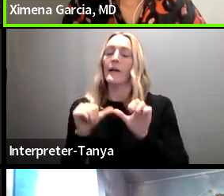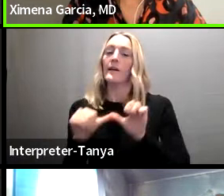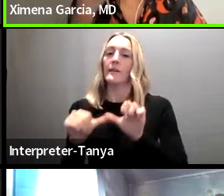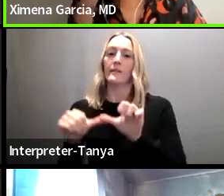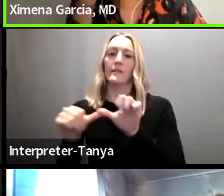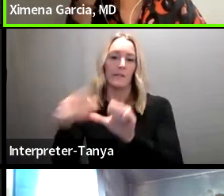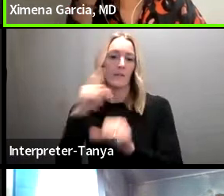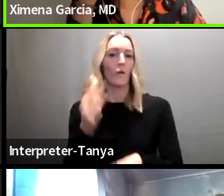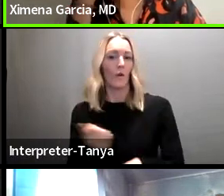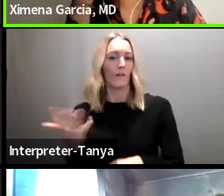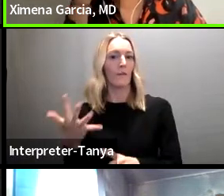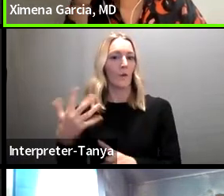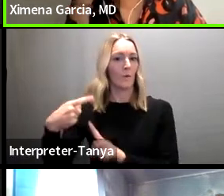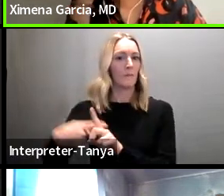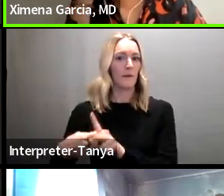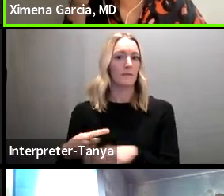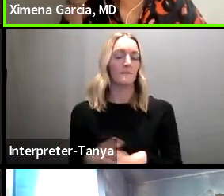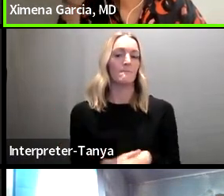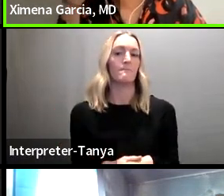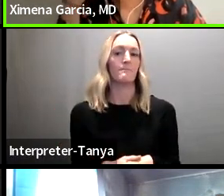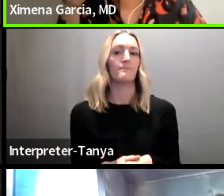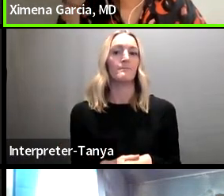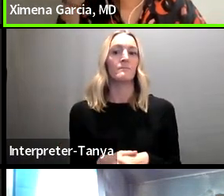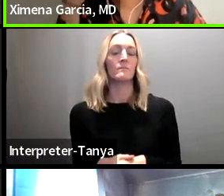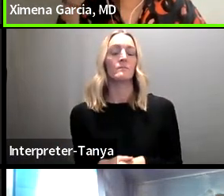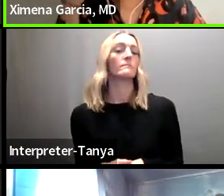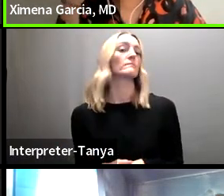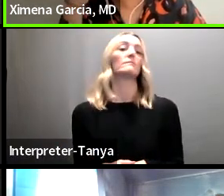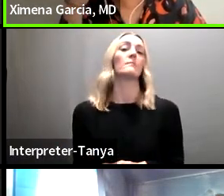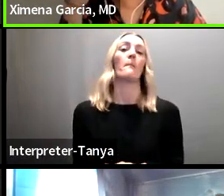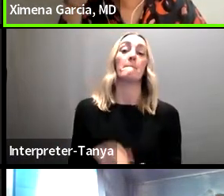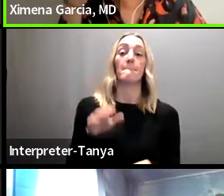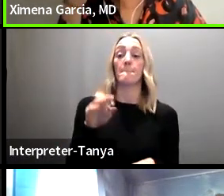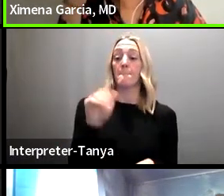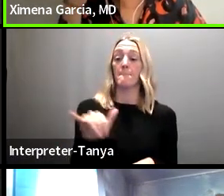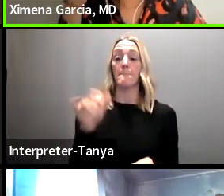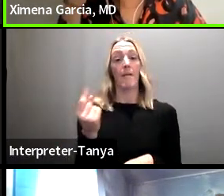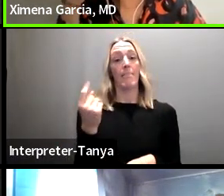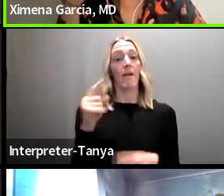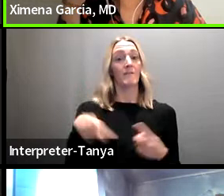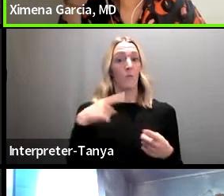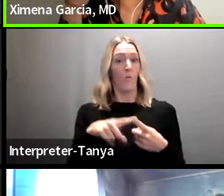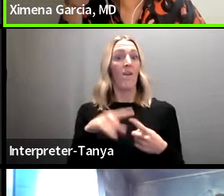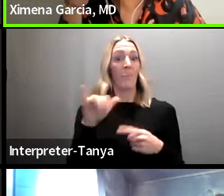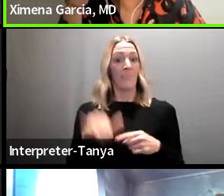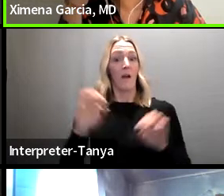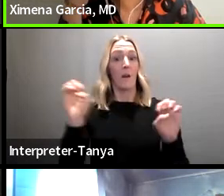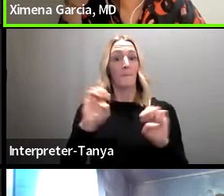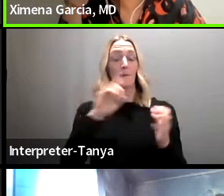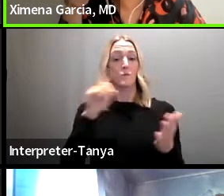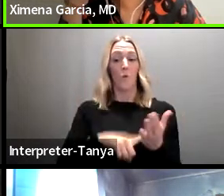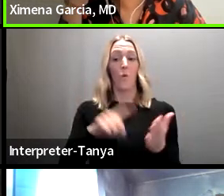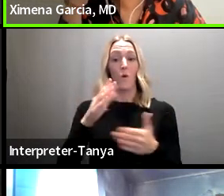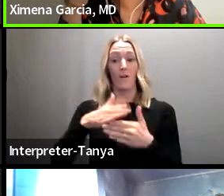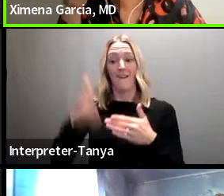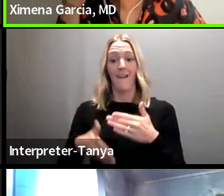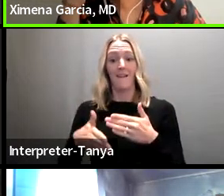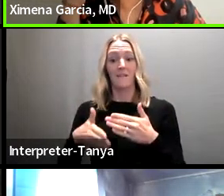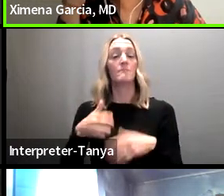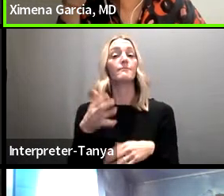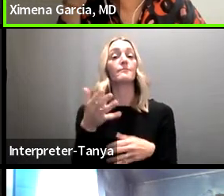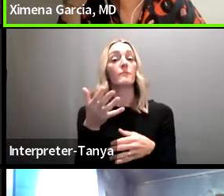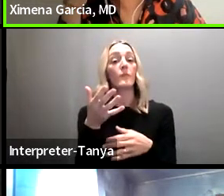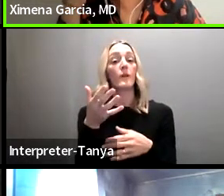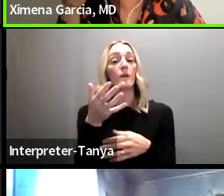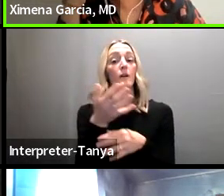months. What things will not go away right on May 11th? And first is free vaccines. They're not going to